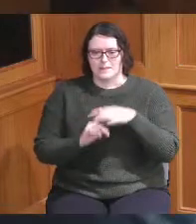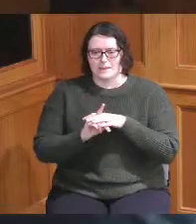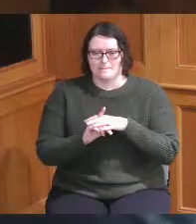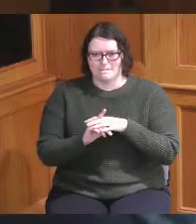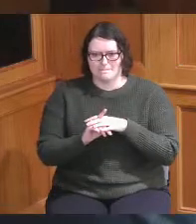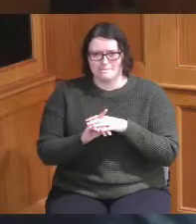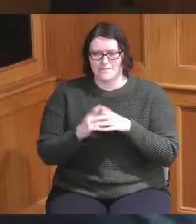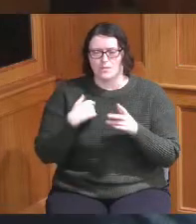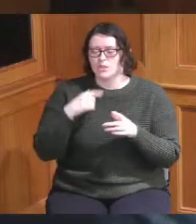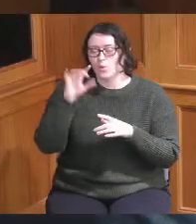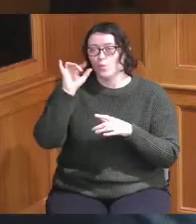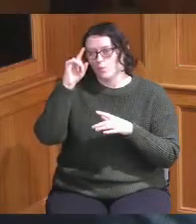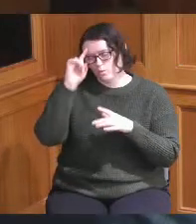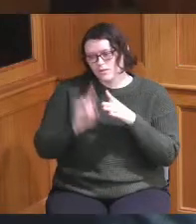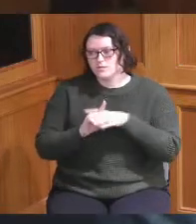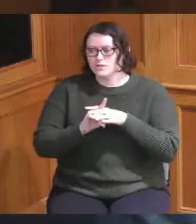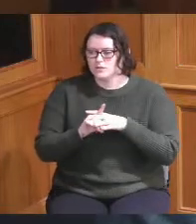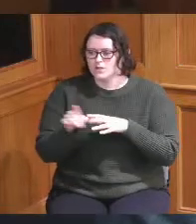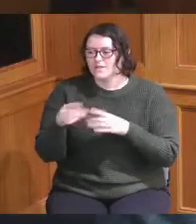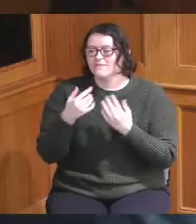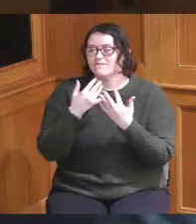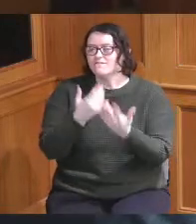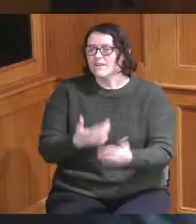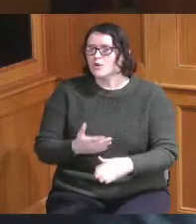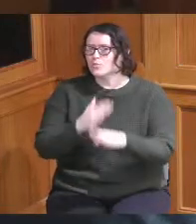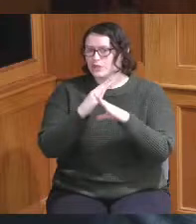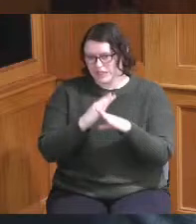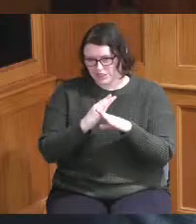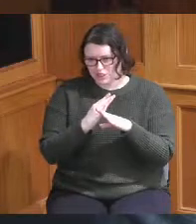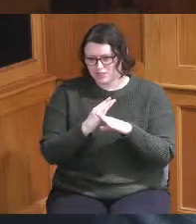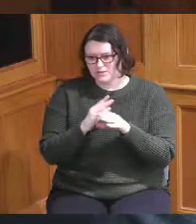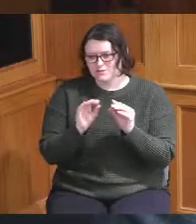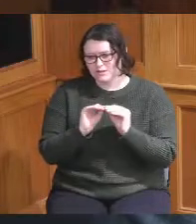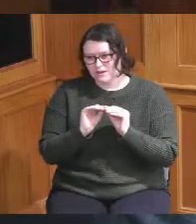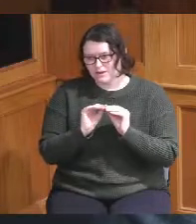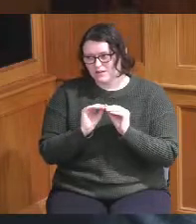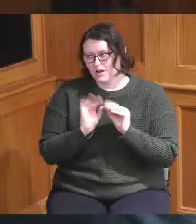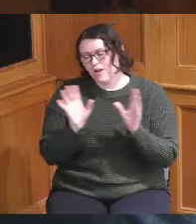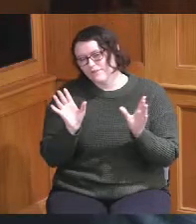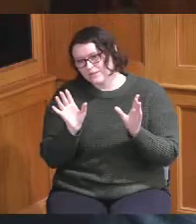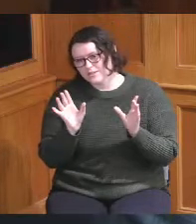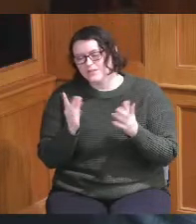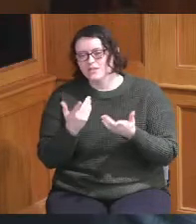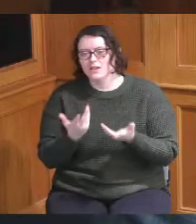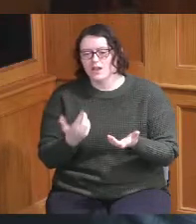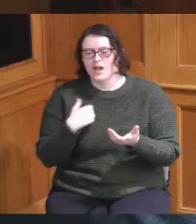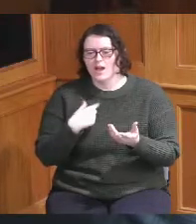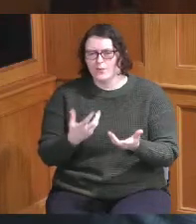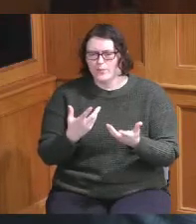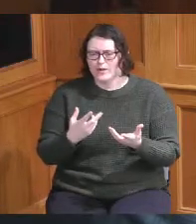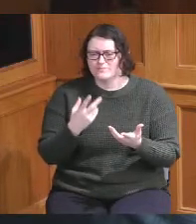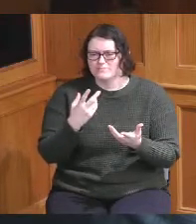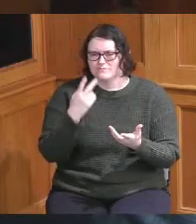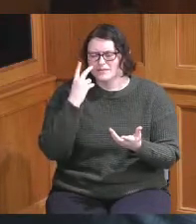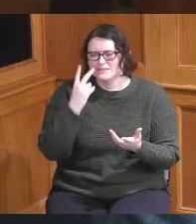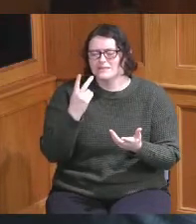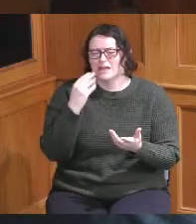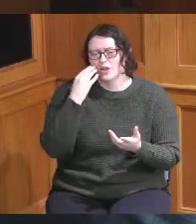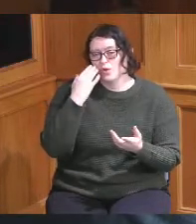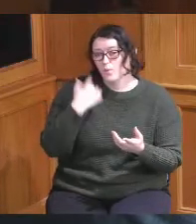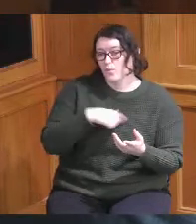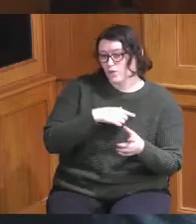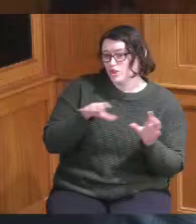something to my attention. Talks about fire protection, obviously, but I would like to see, I know that we